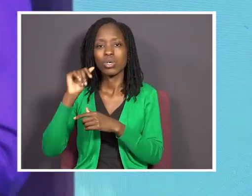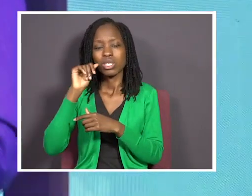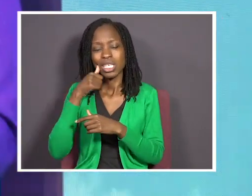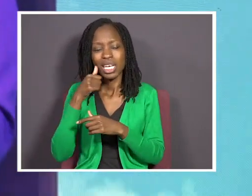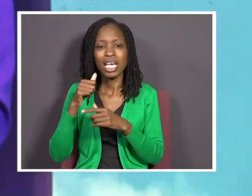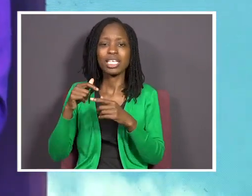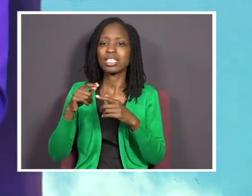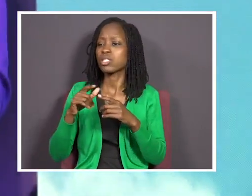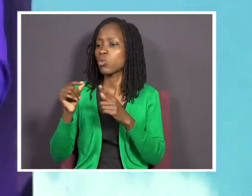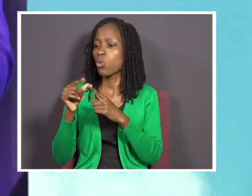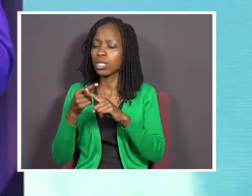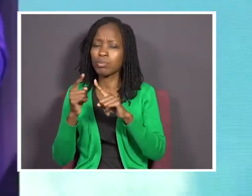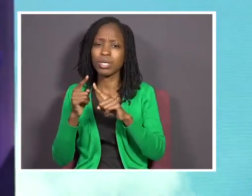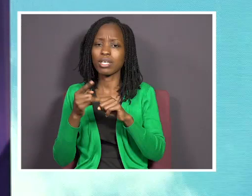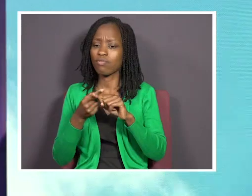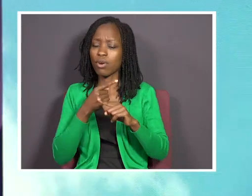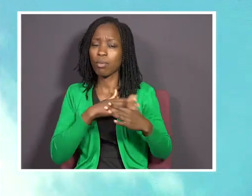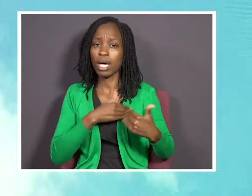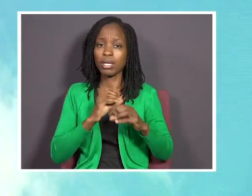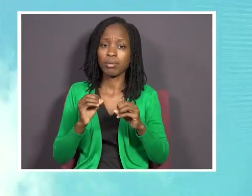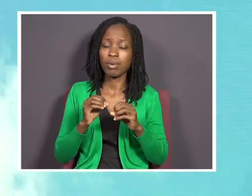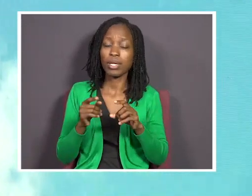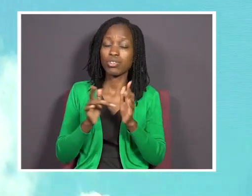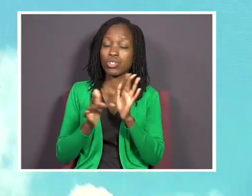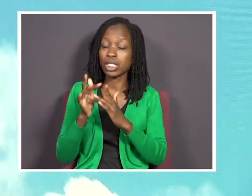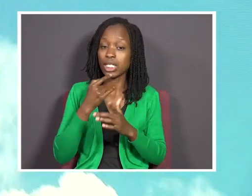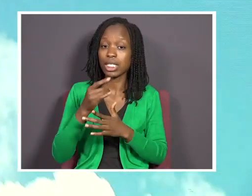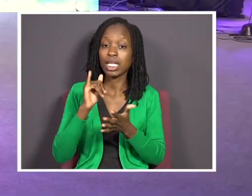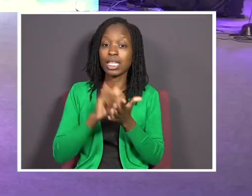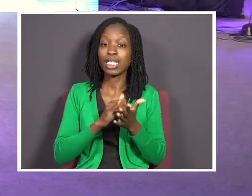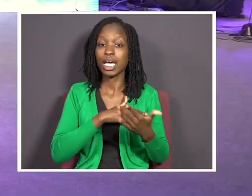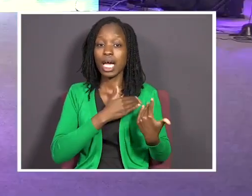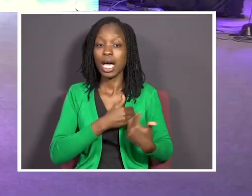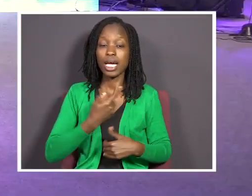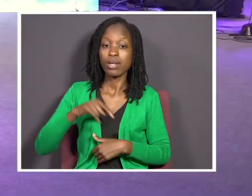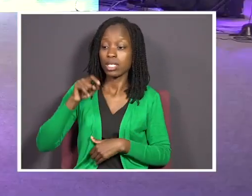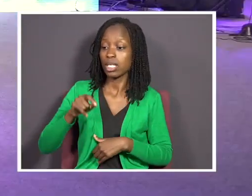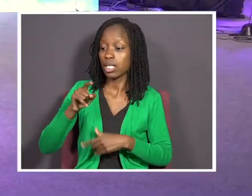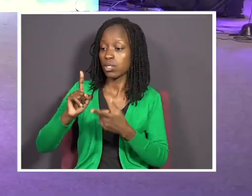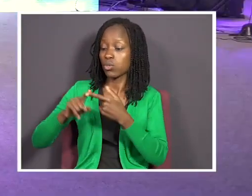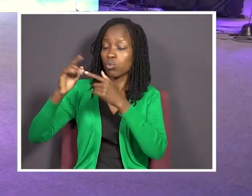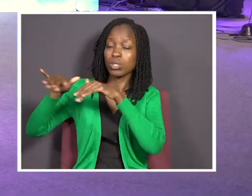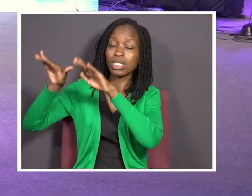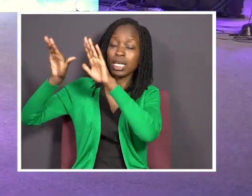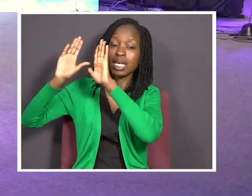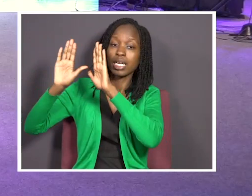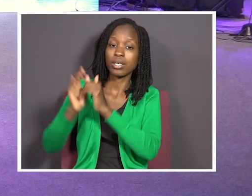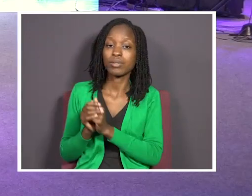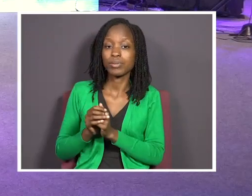doesn't flow from the heart. So Jesus says that our hearts should be yielded. So it's talking